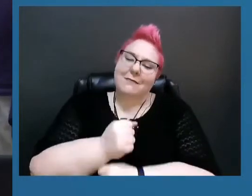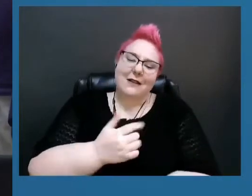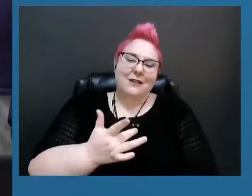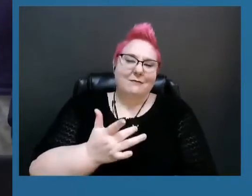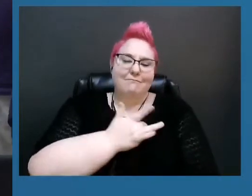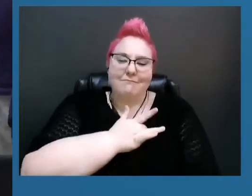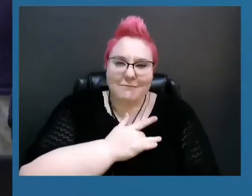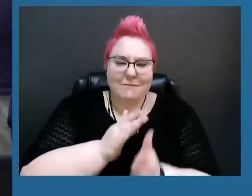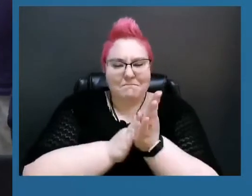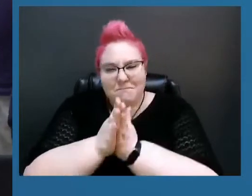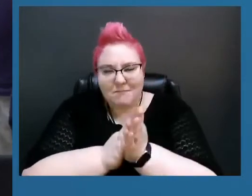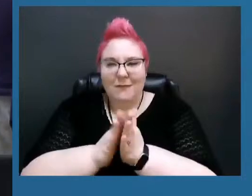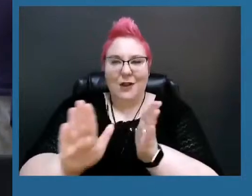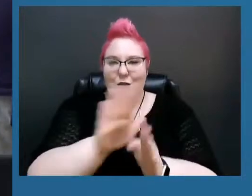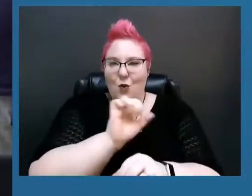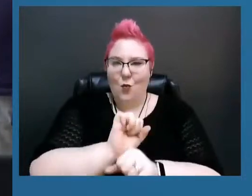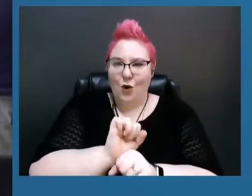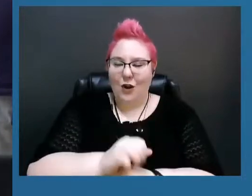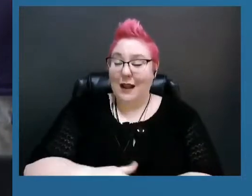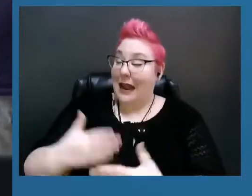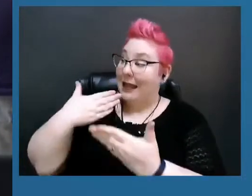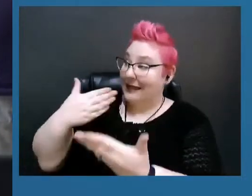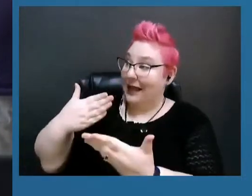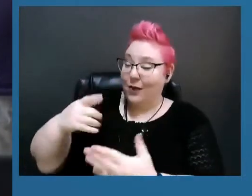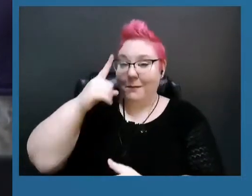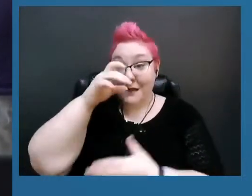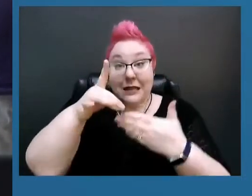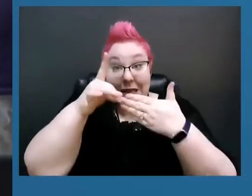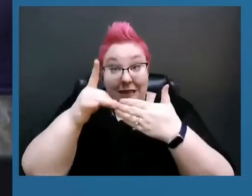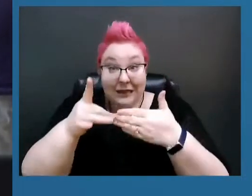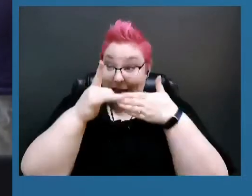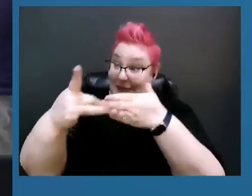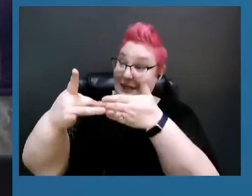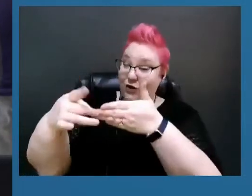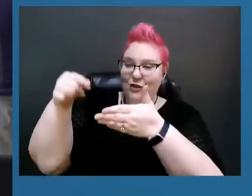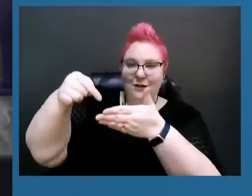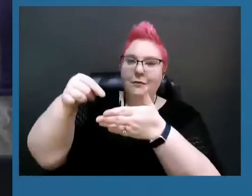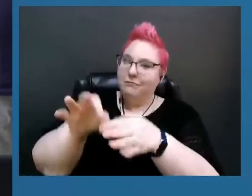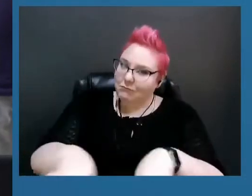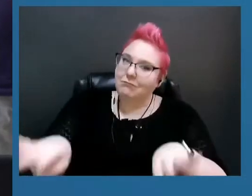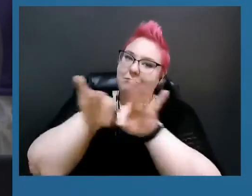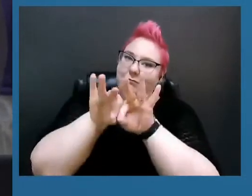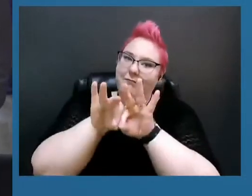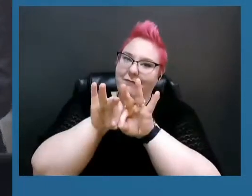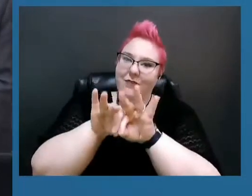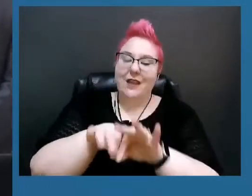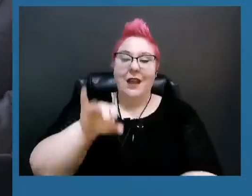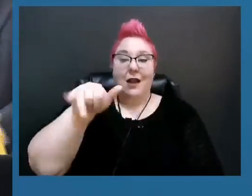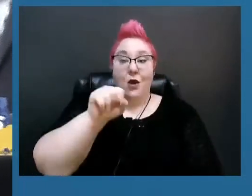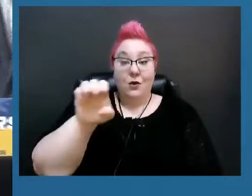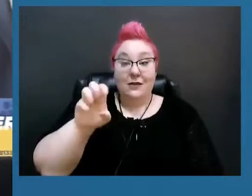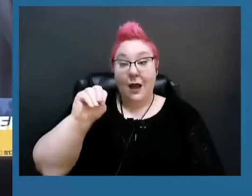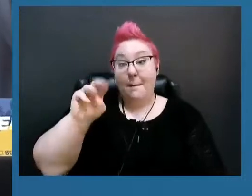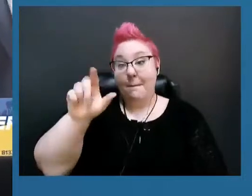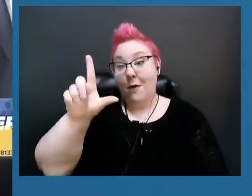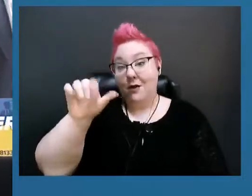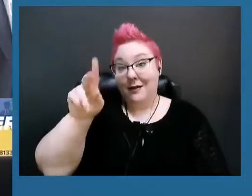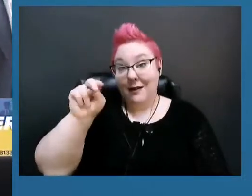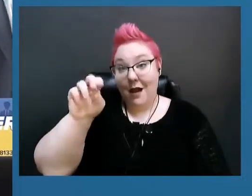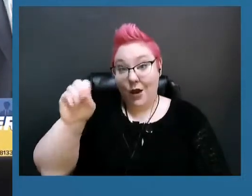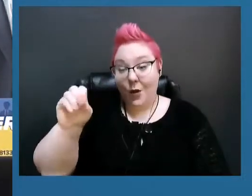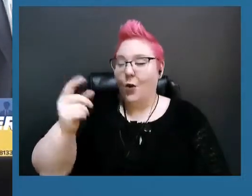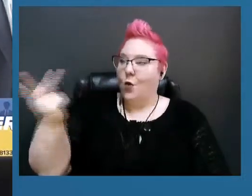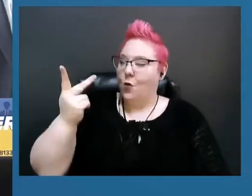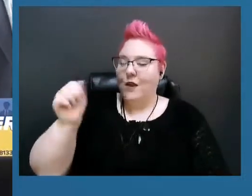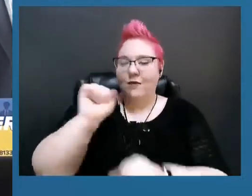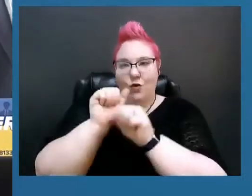do. And I thank him for that, because leadership does make a difference. And Jose Maldonado, we've worked a lot, very closely together. I want to thank you for